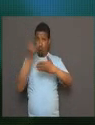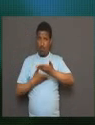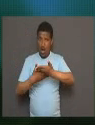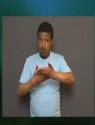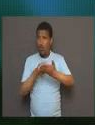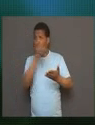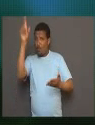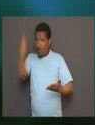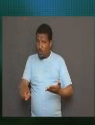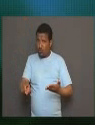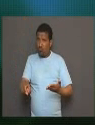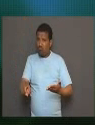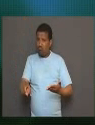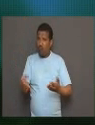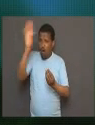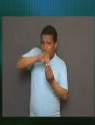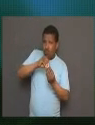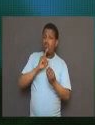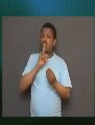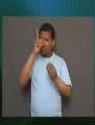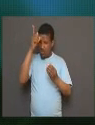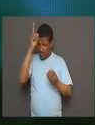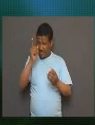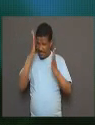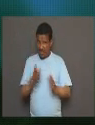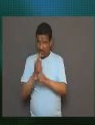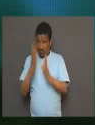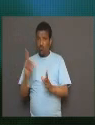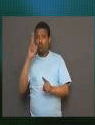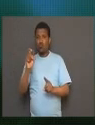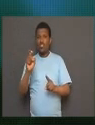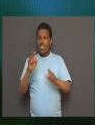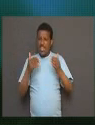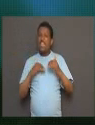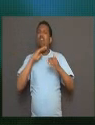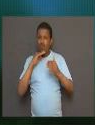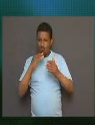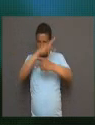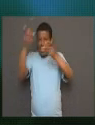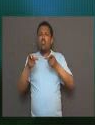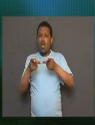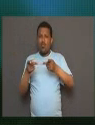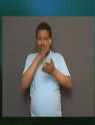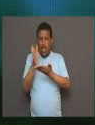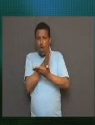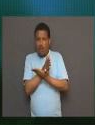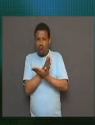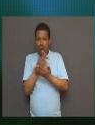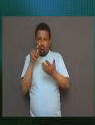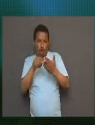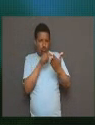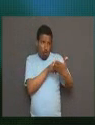You must also be sure that there is enough space between the dots to distinguish